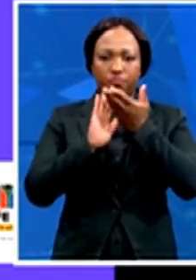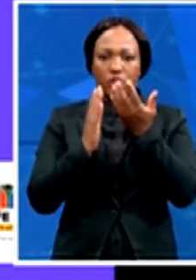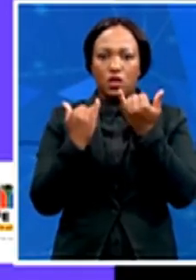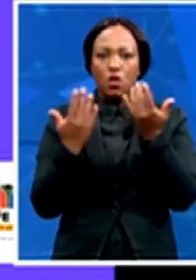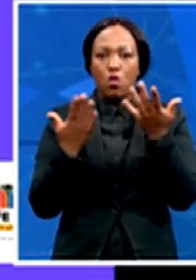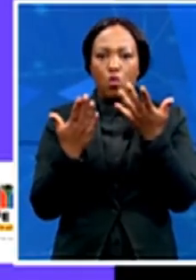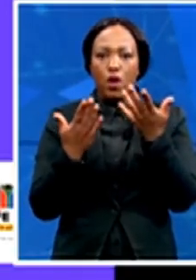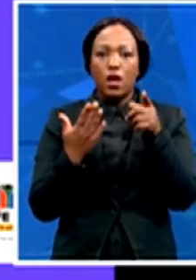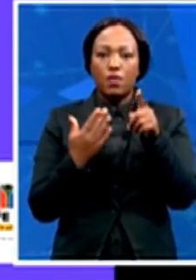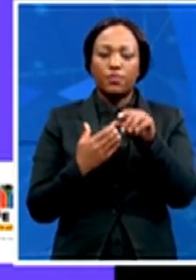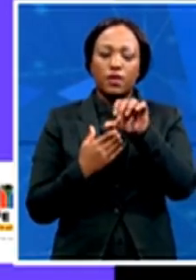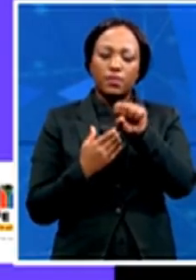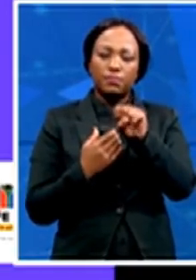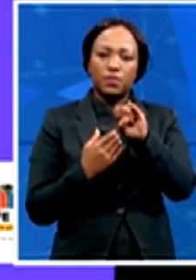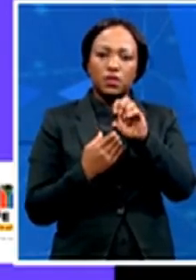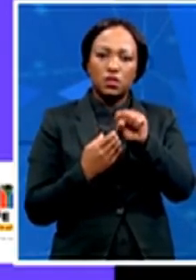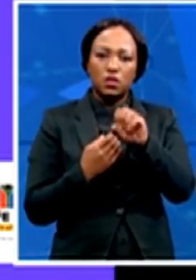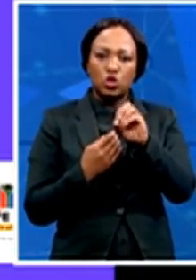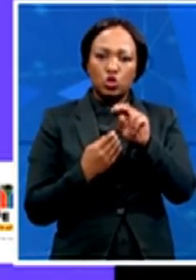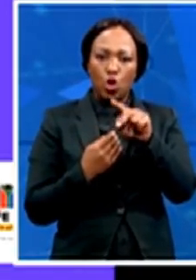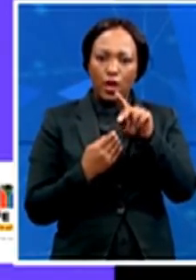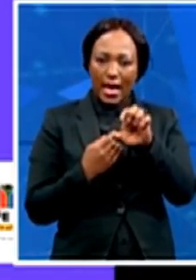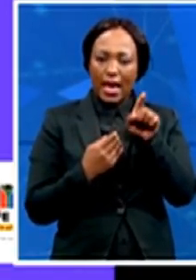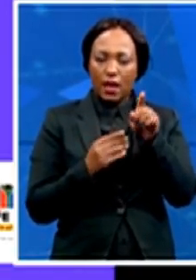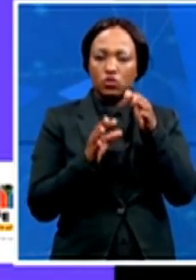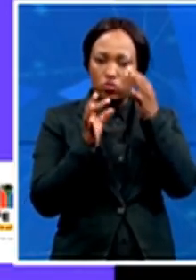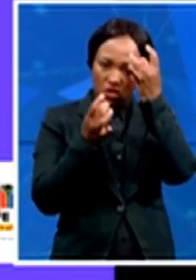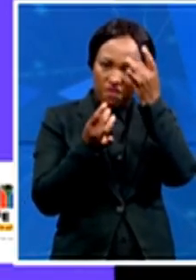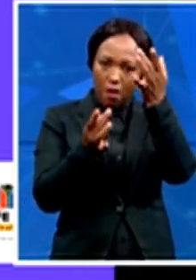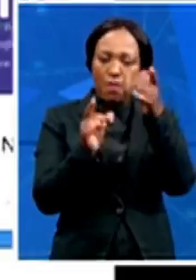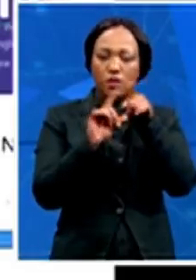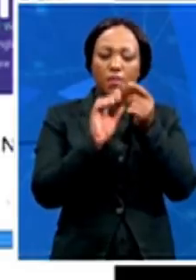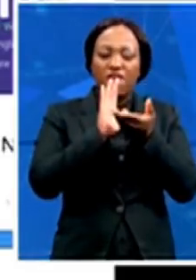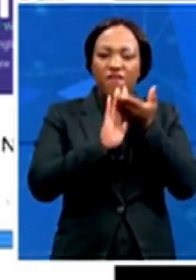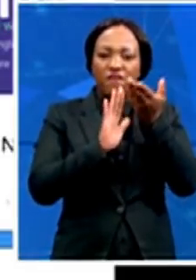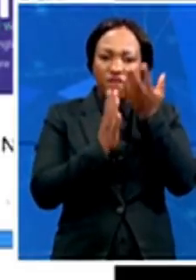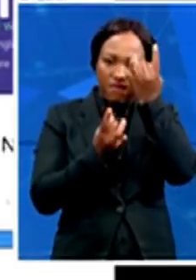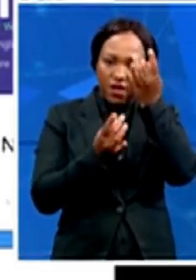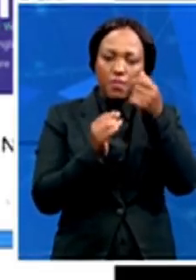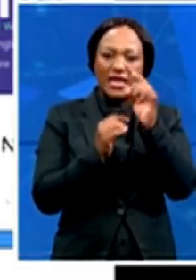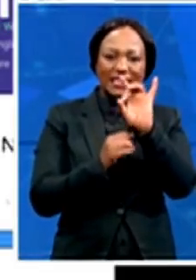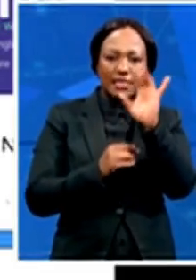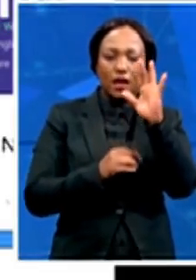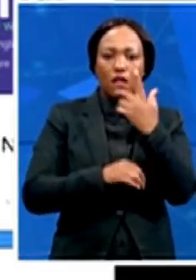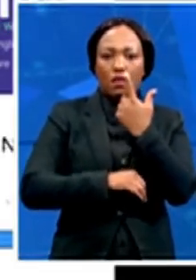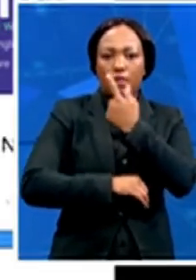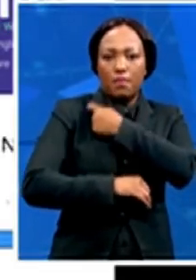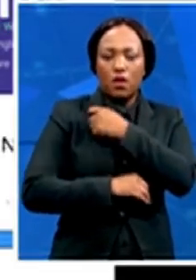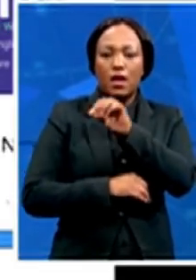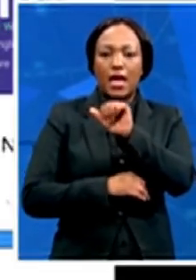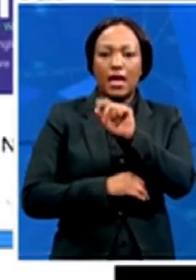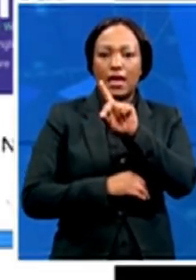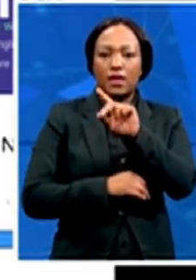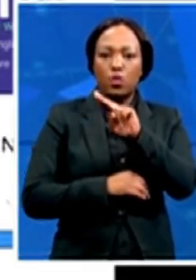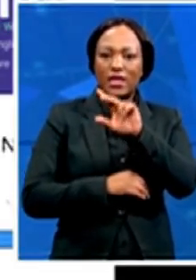and also give you a little bit more feedback on the single-dose AD26 or J&J vaccine as we know it. So just to remind you